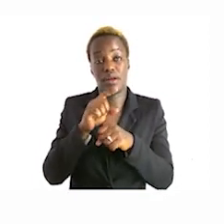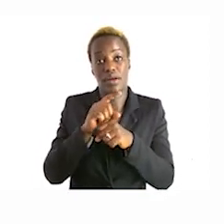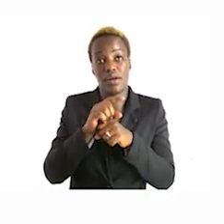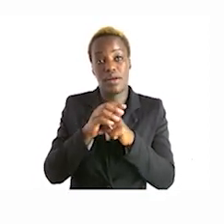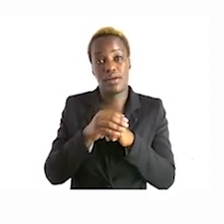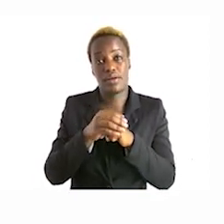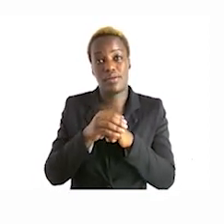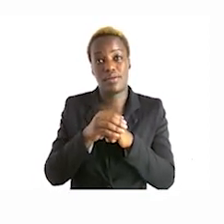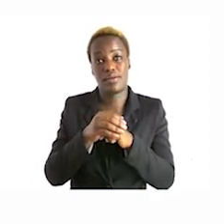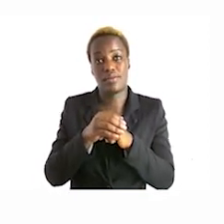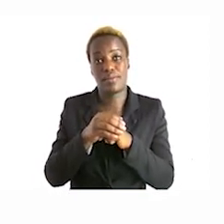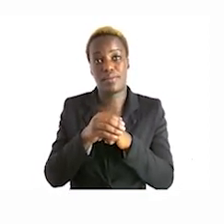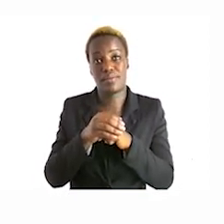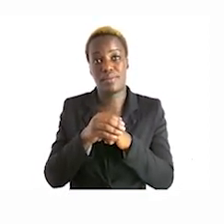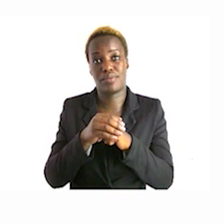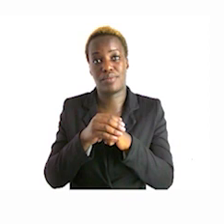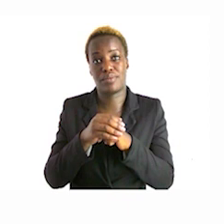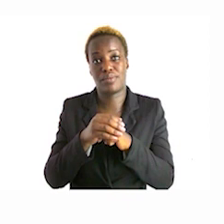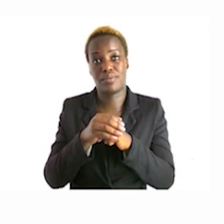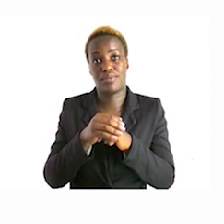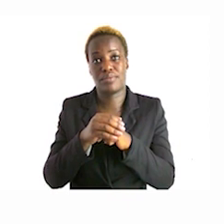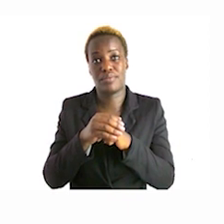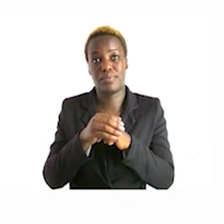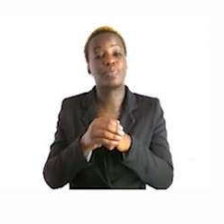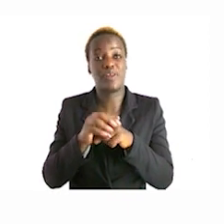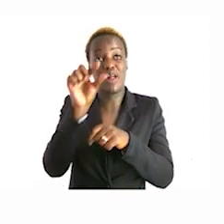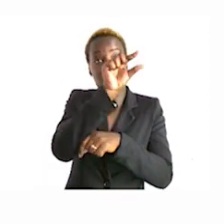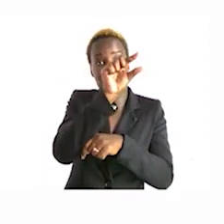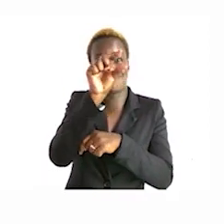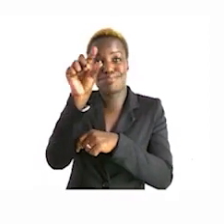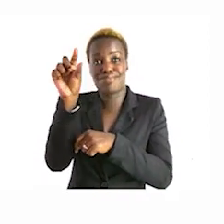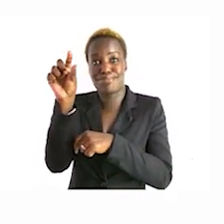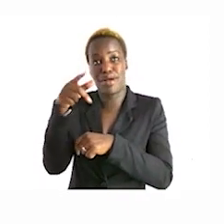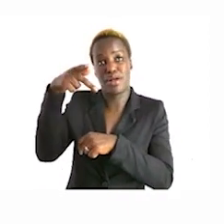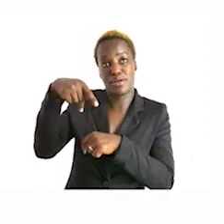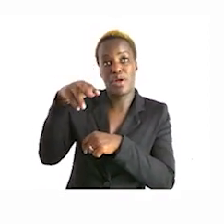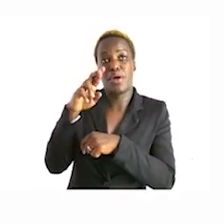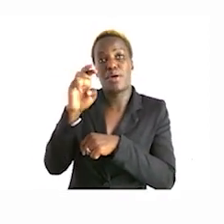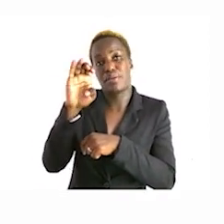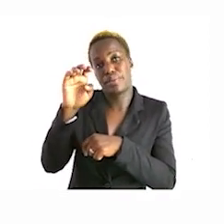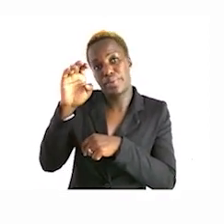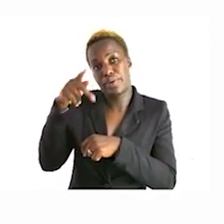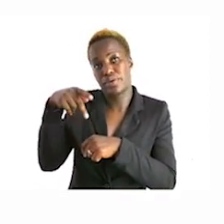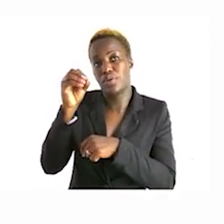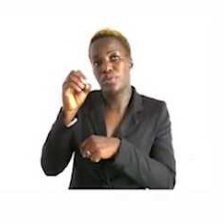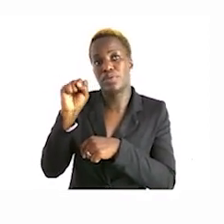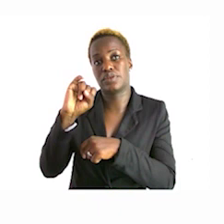quickly look the words, all the prepositions in the box. We have behind,